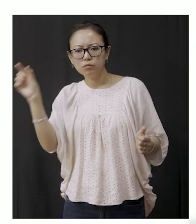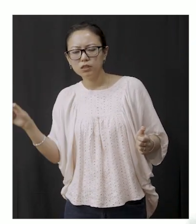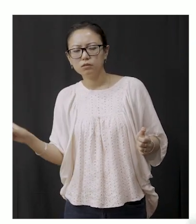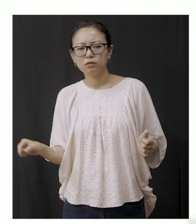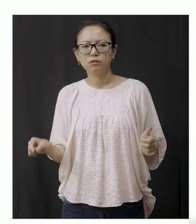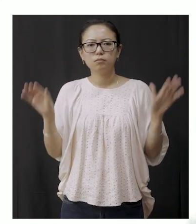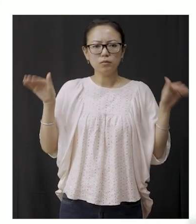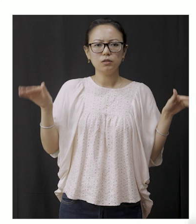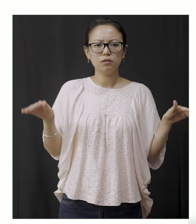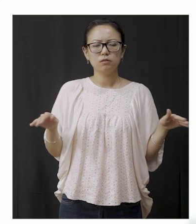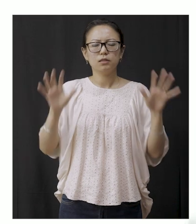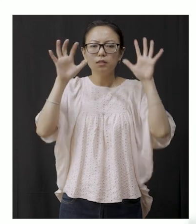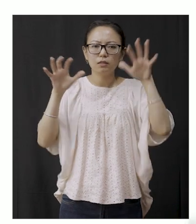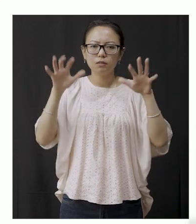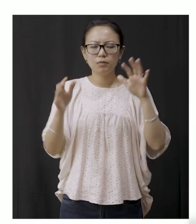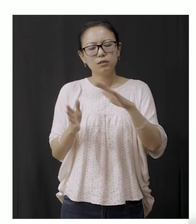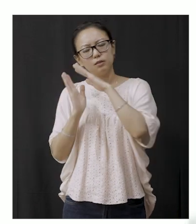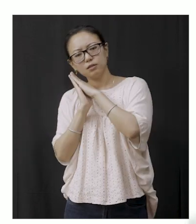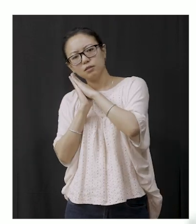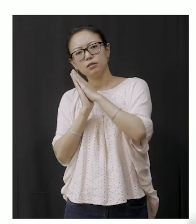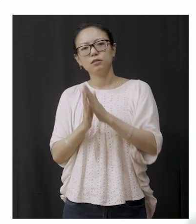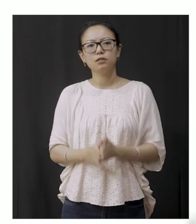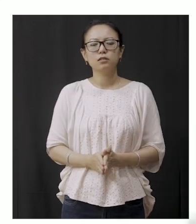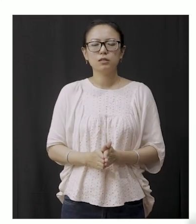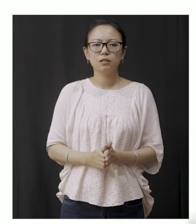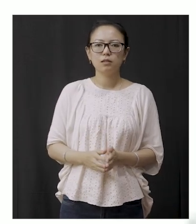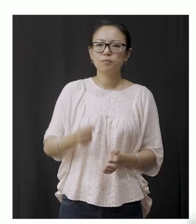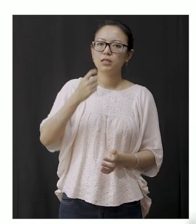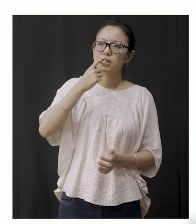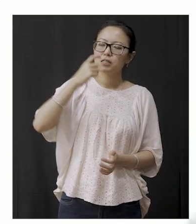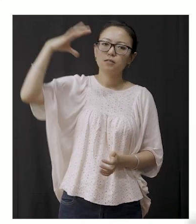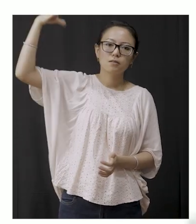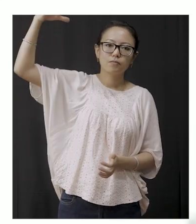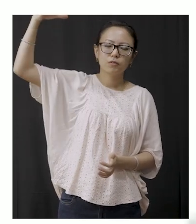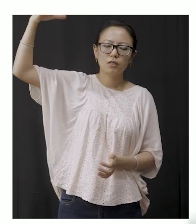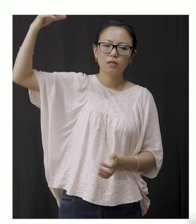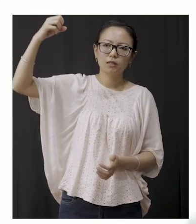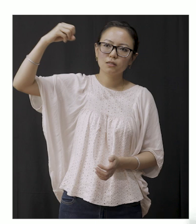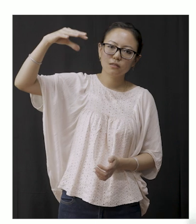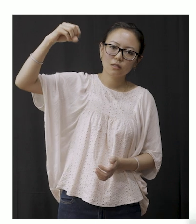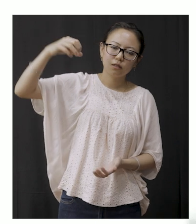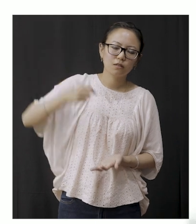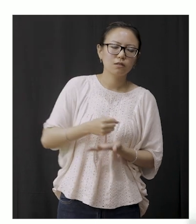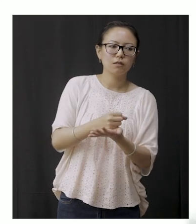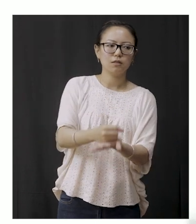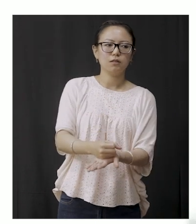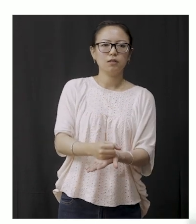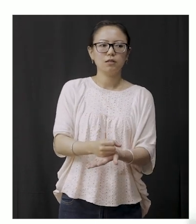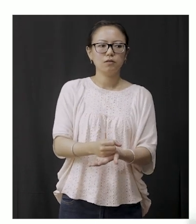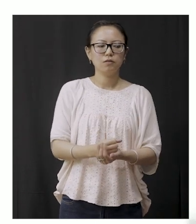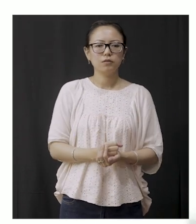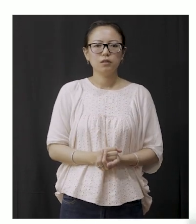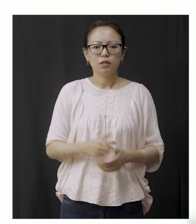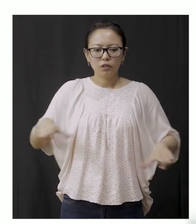the earth are sleeping, the moon, it can see them. The moon, it can see, the trees, it can see the moon shining